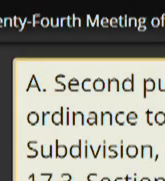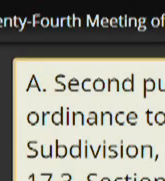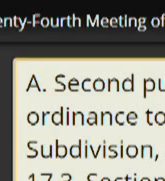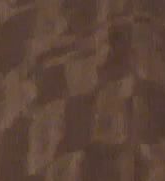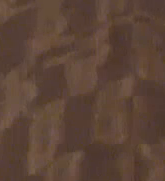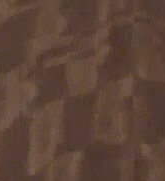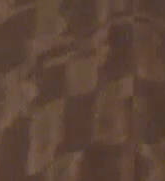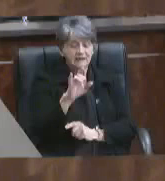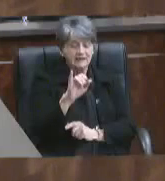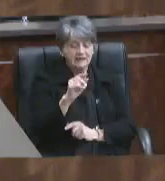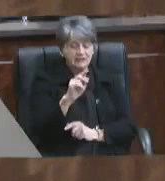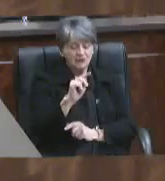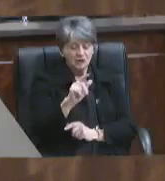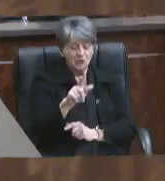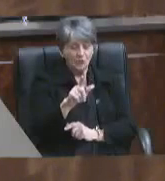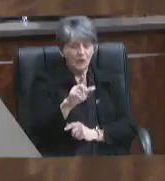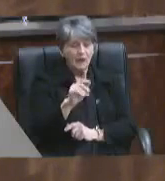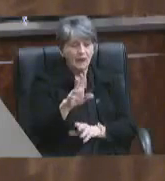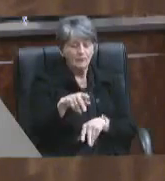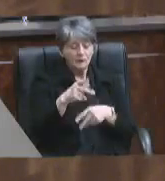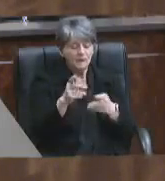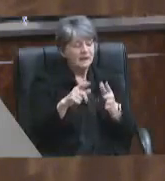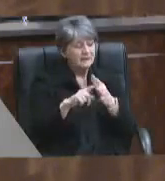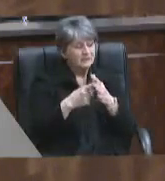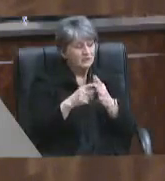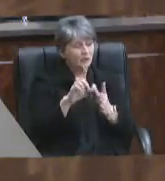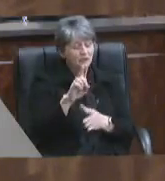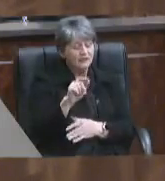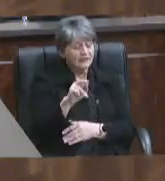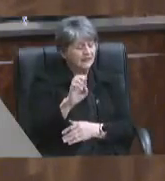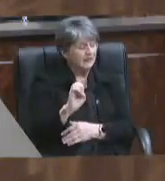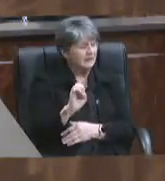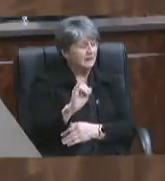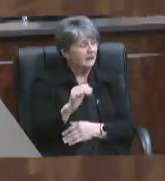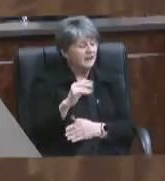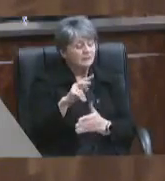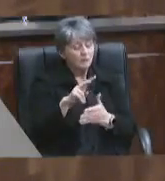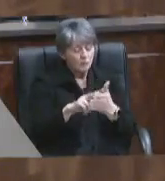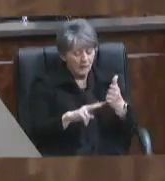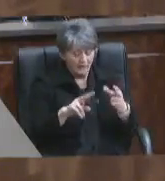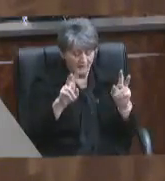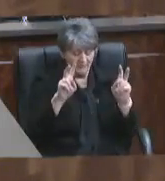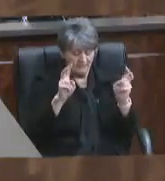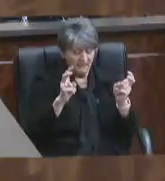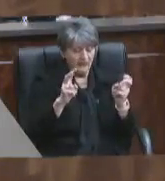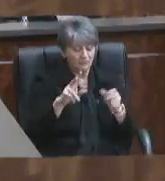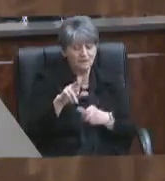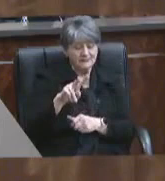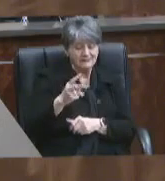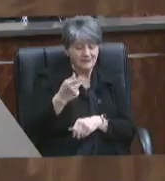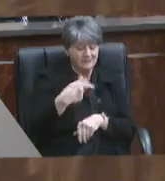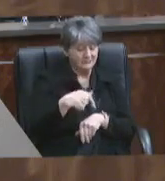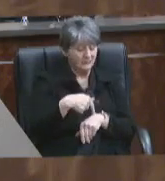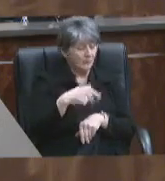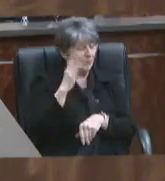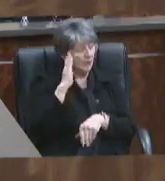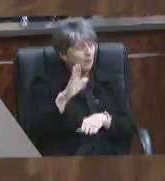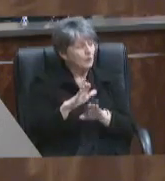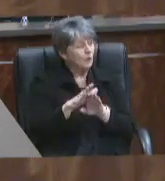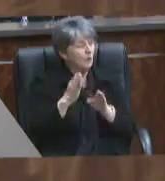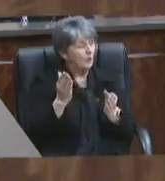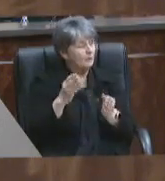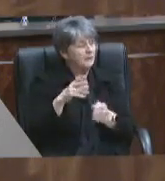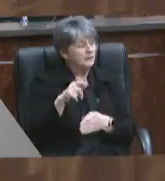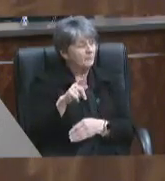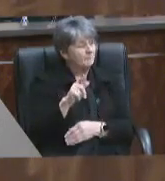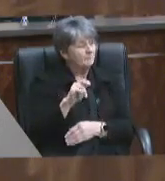billboards and providing an effective date. I have read the title into the record for the second reading. I'll open the public hearing